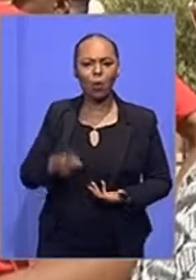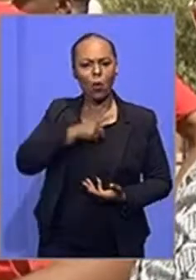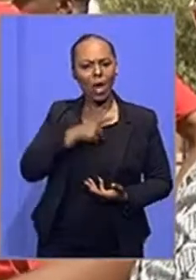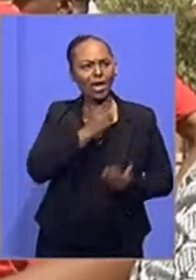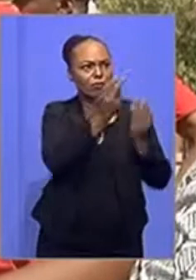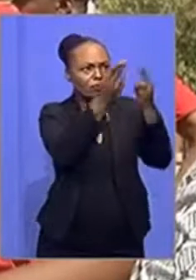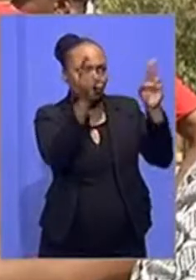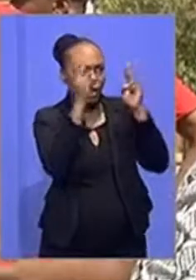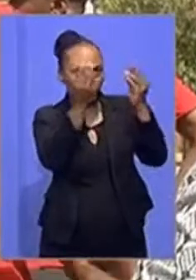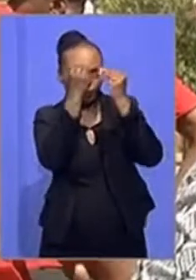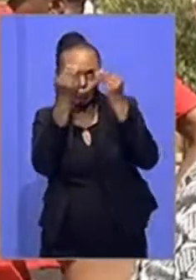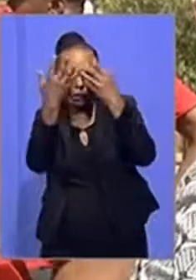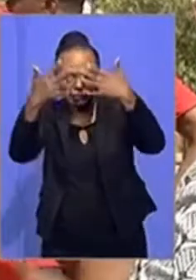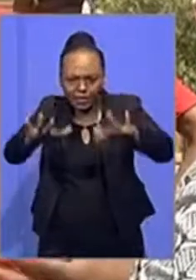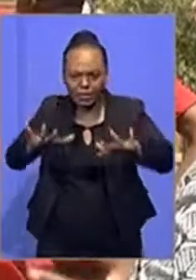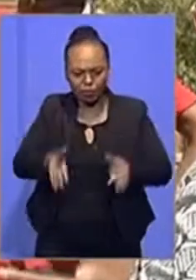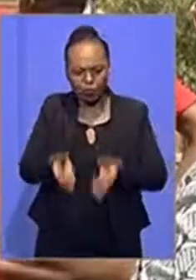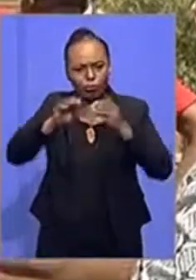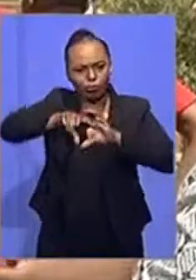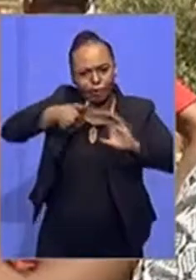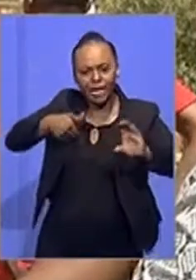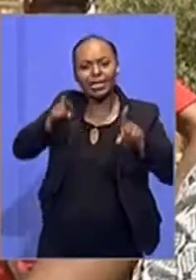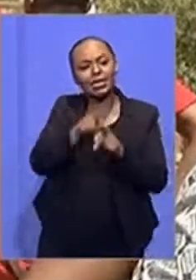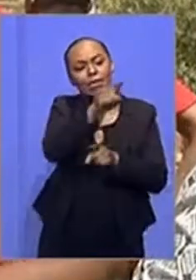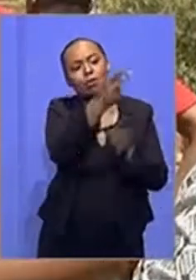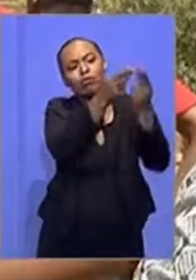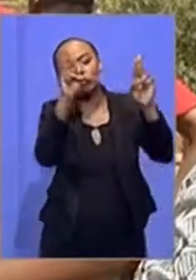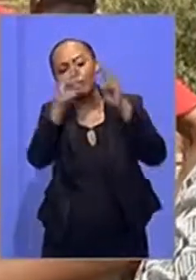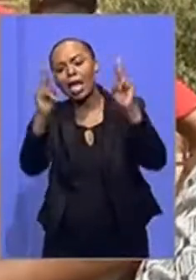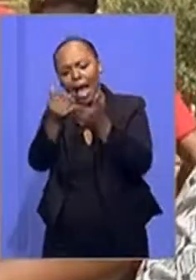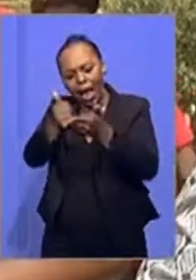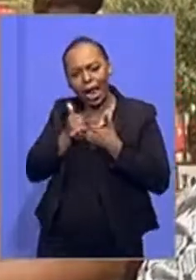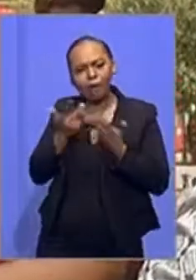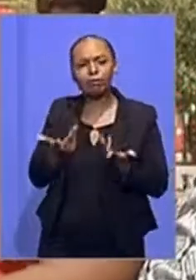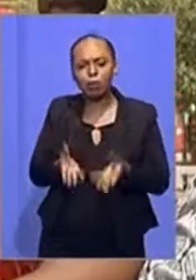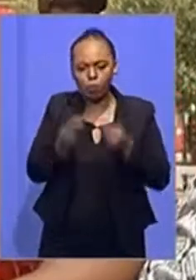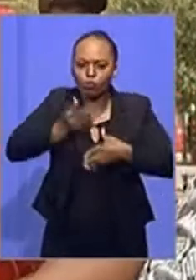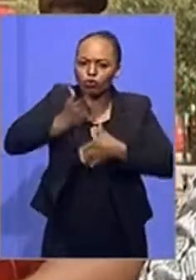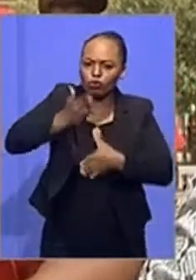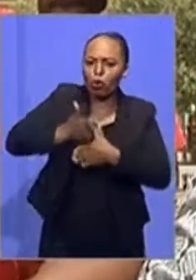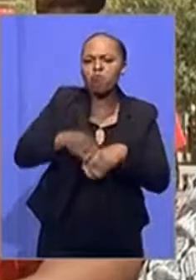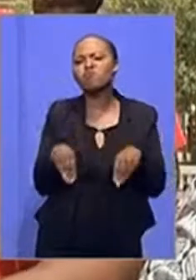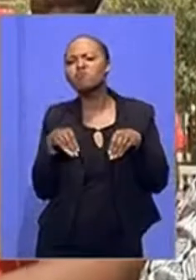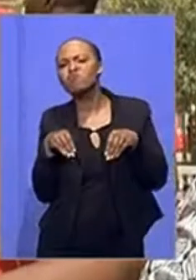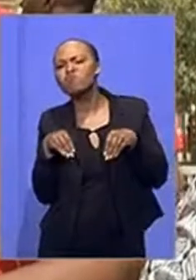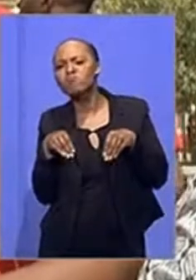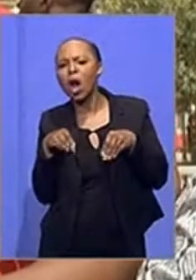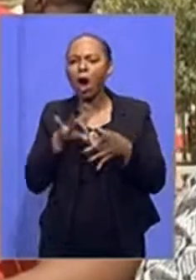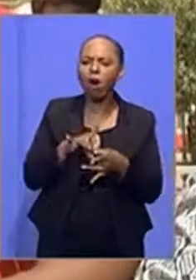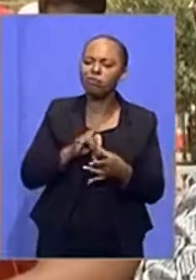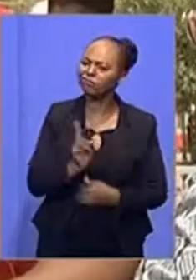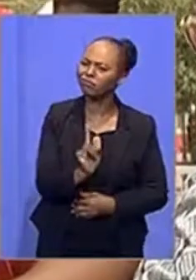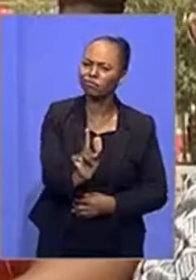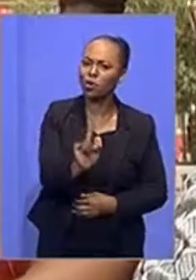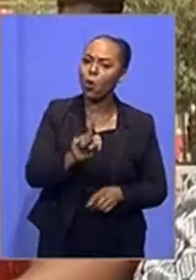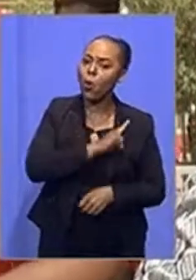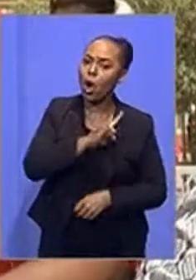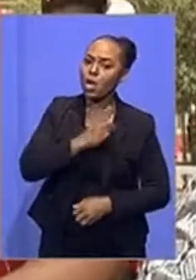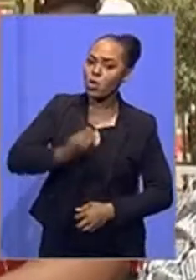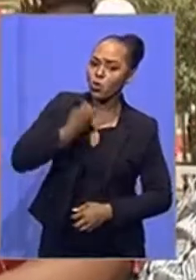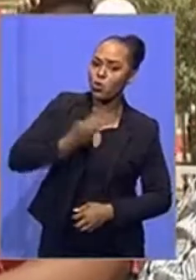ba batla hore jwetsa gore bothata ke so ba re nyahladise fela jwalo. Baithuti ba kenang Afrika Borwa le bona ba